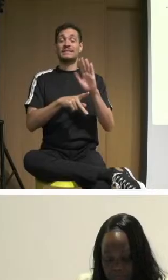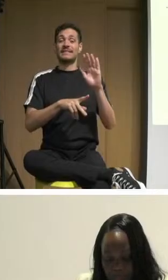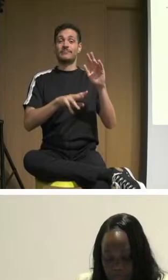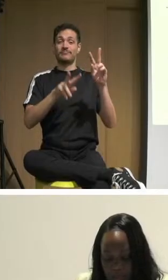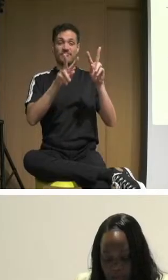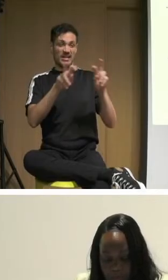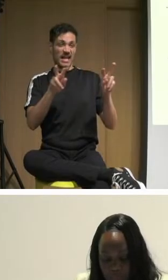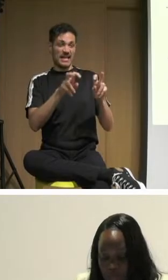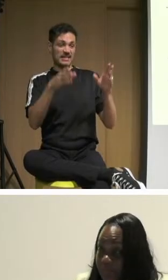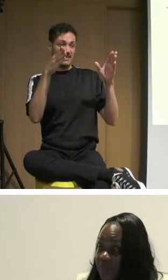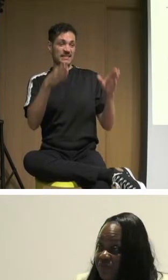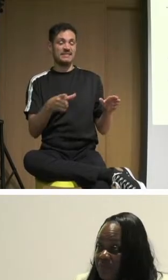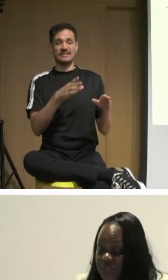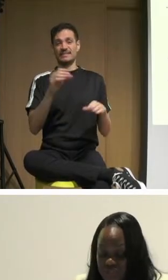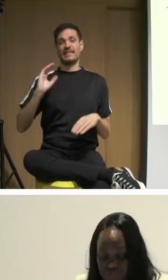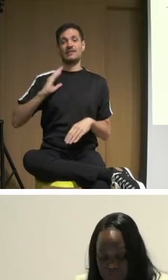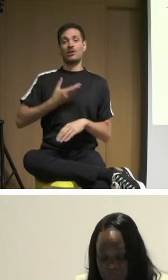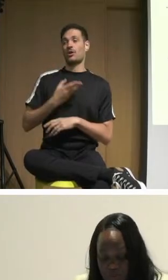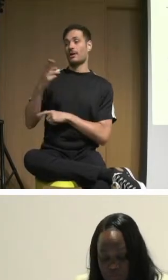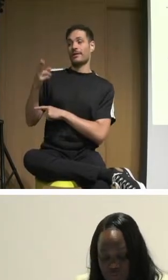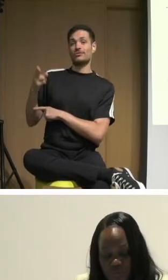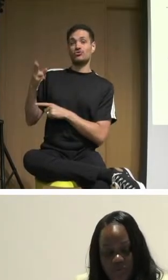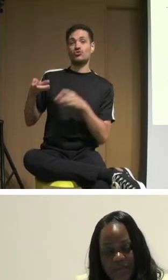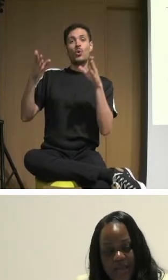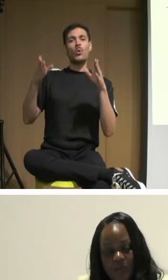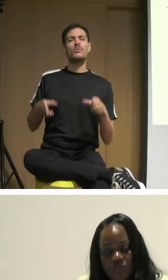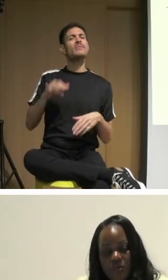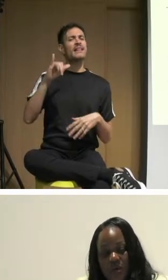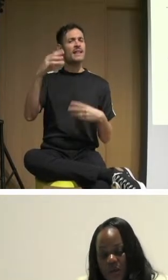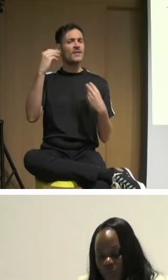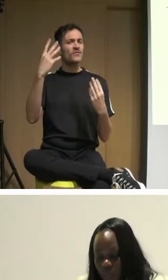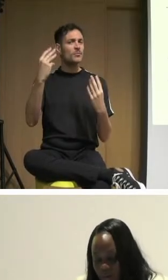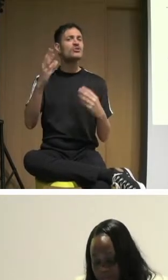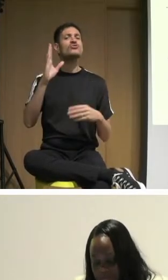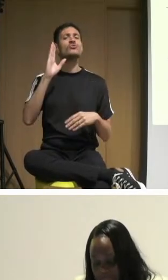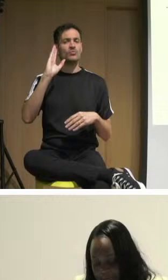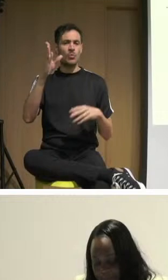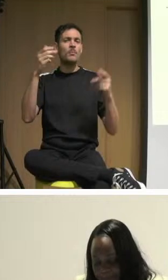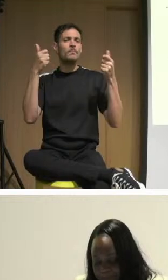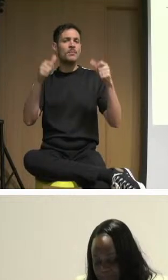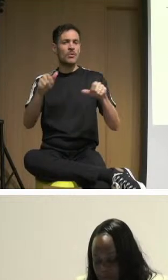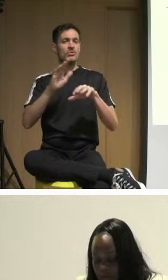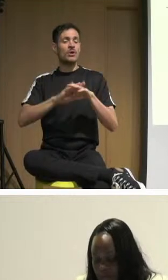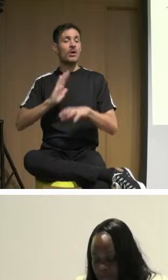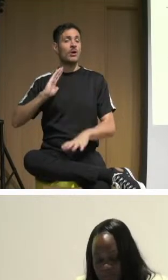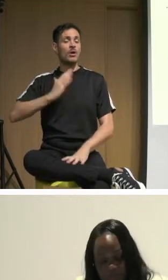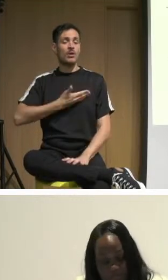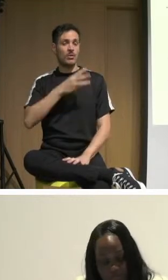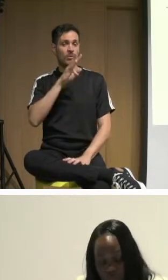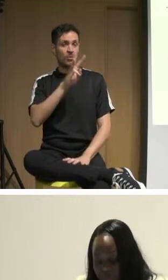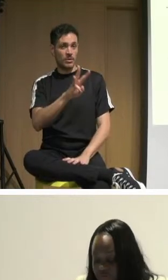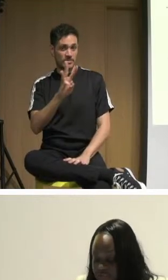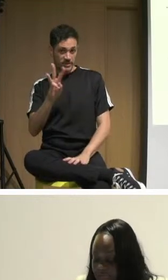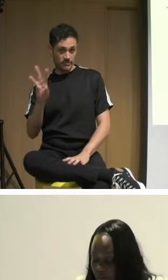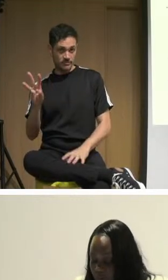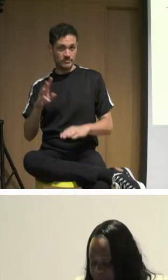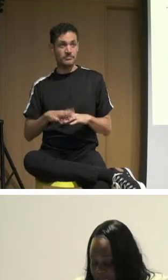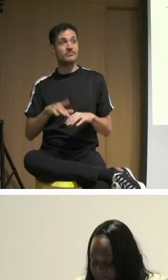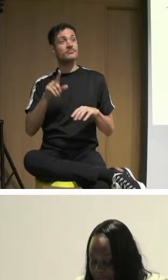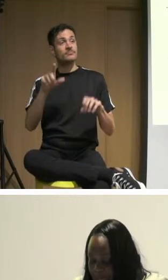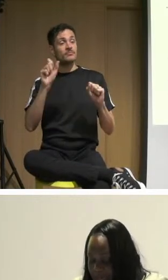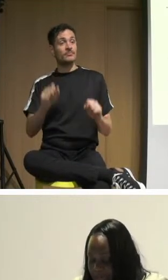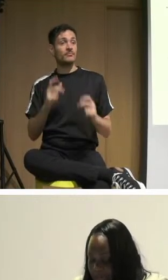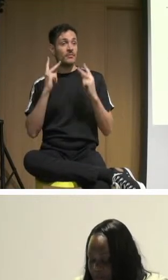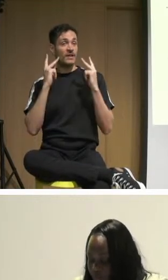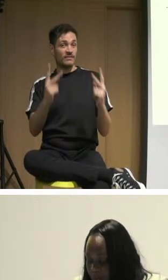historian. That information should be posted on our website. You can visit our